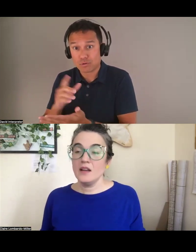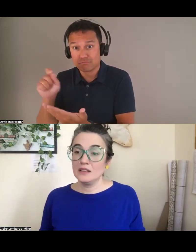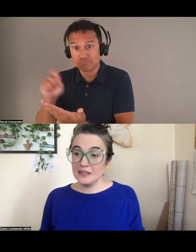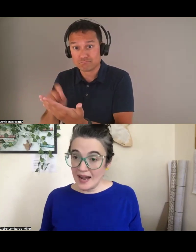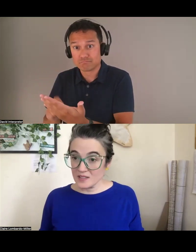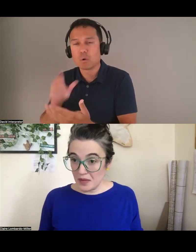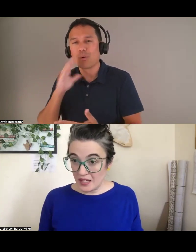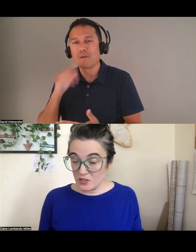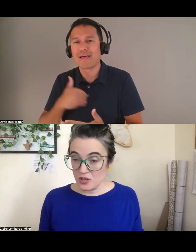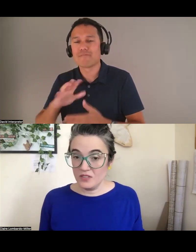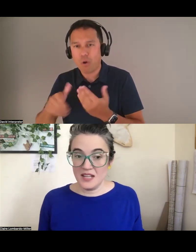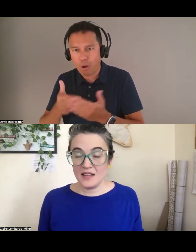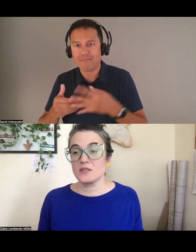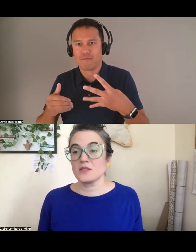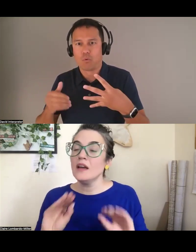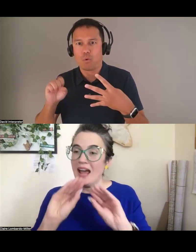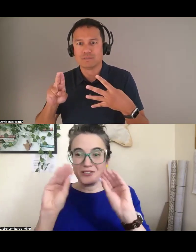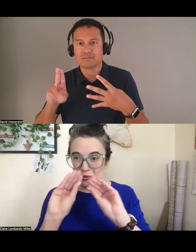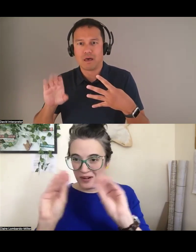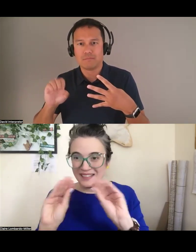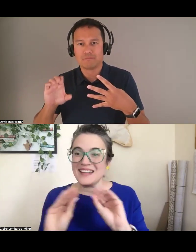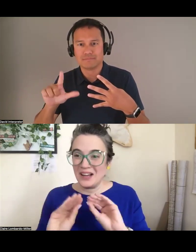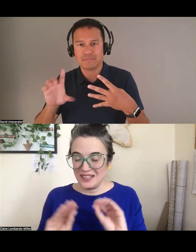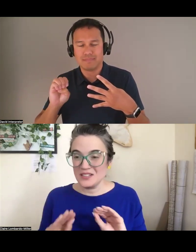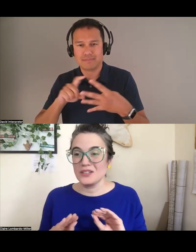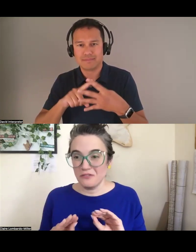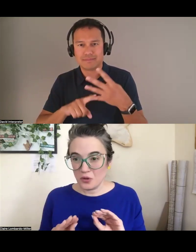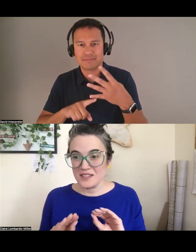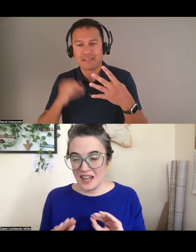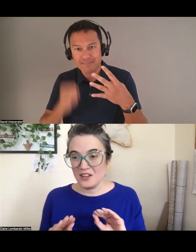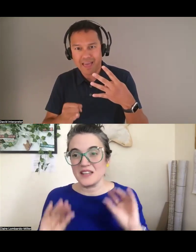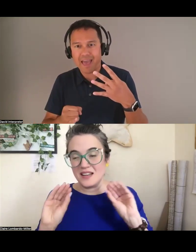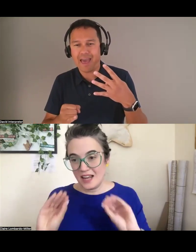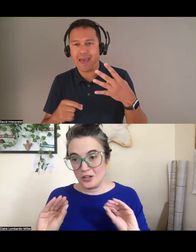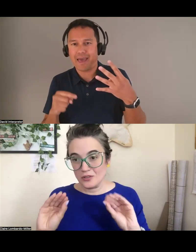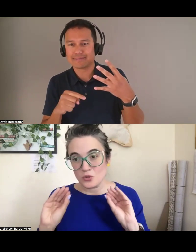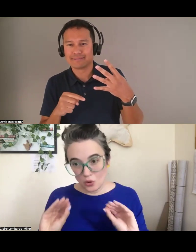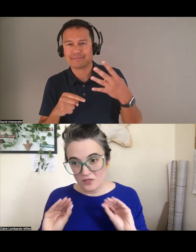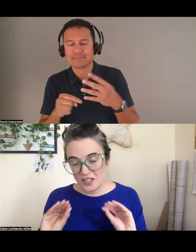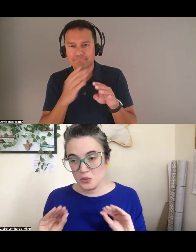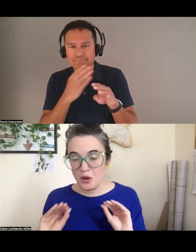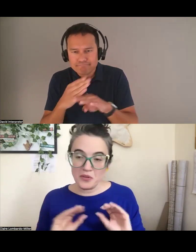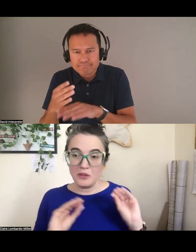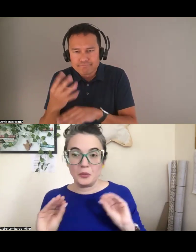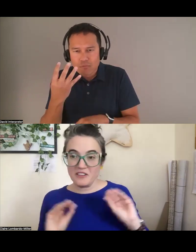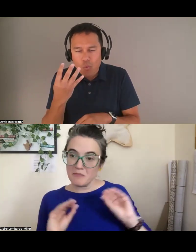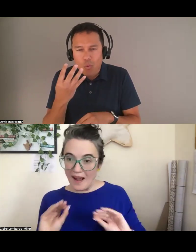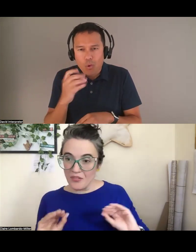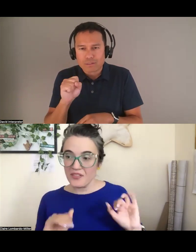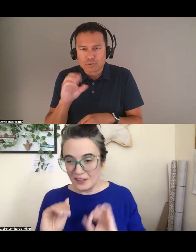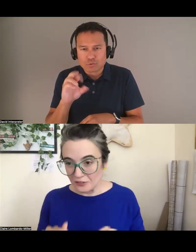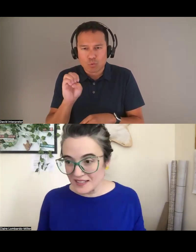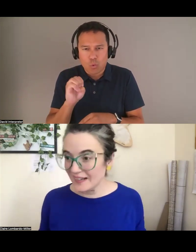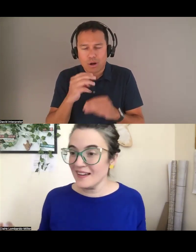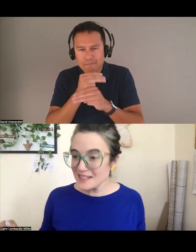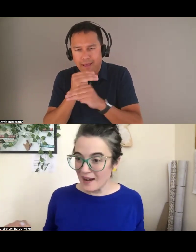the last page of the test has you break it down into the 4 scales and get your scores for each one with a little bit of math.